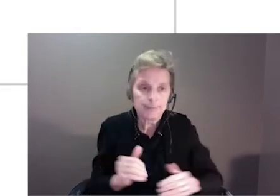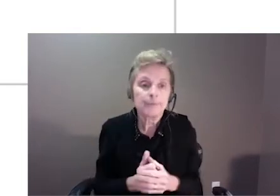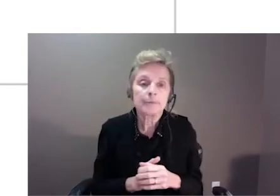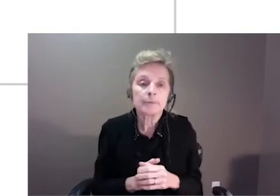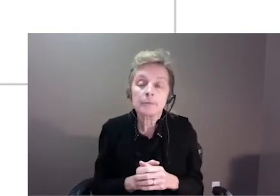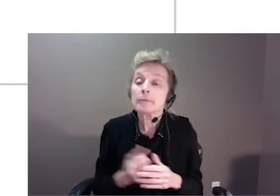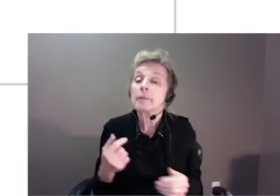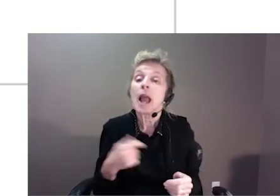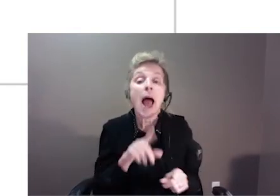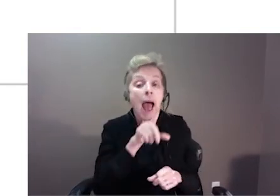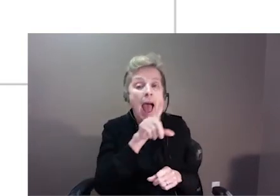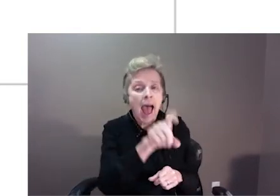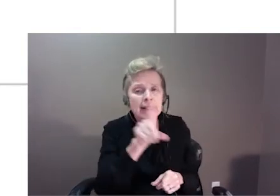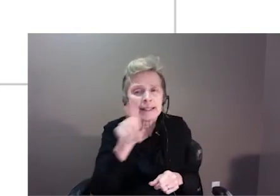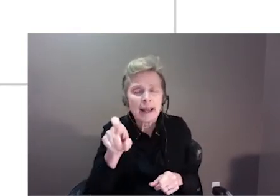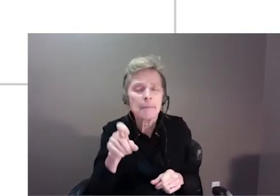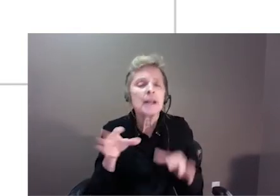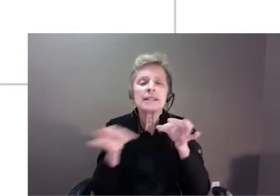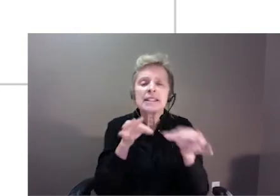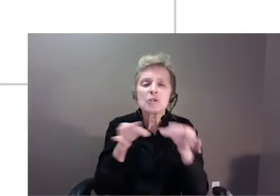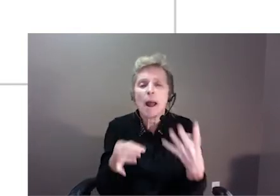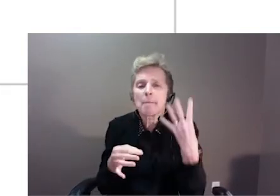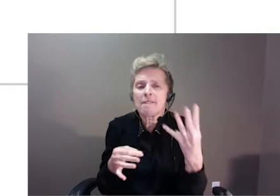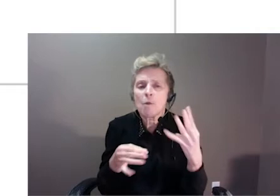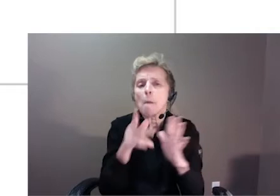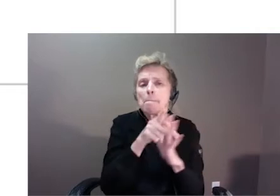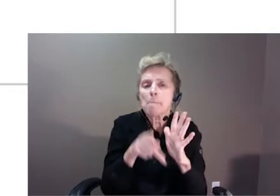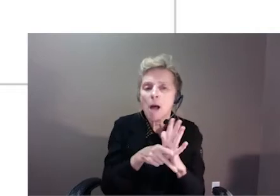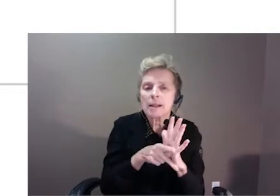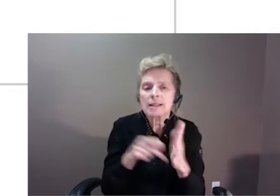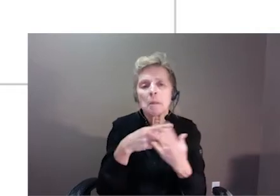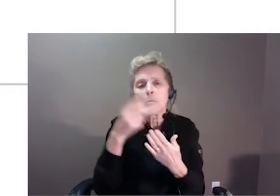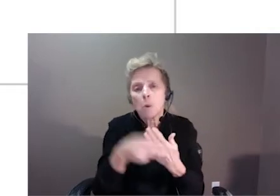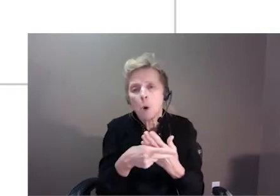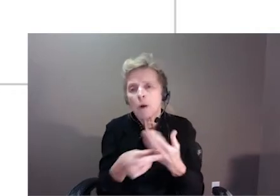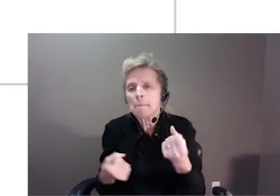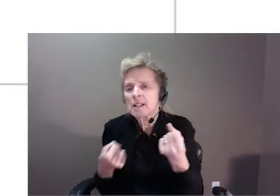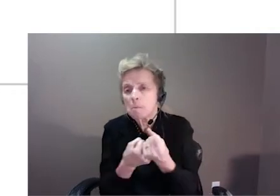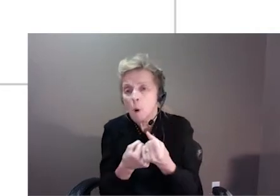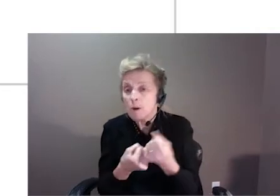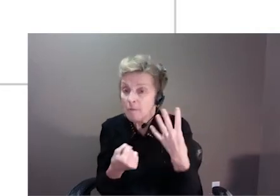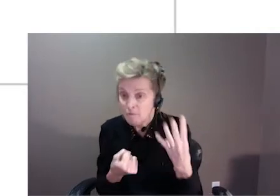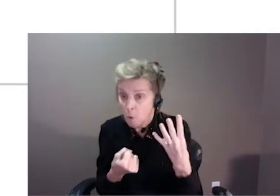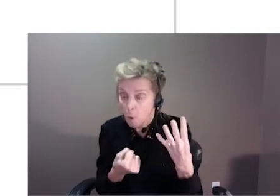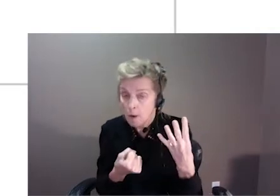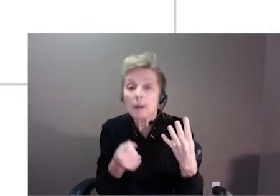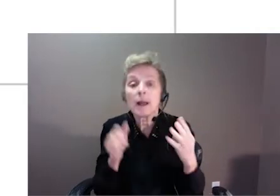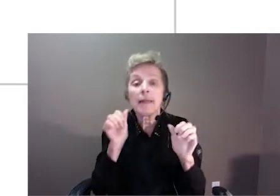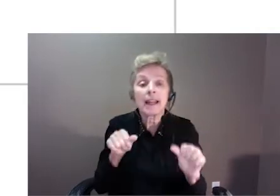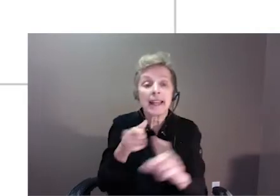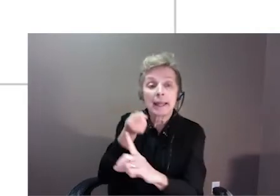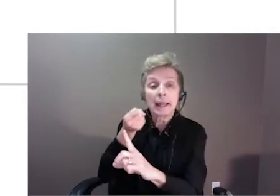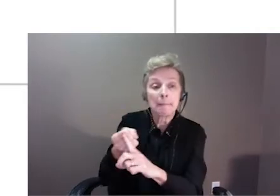also asked them to describe up to 4 policies, programs, or supports that could directly address that trend.